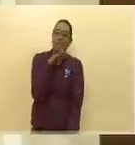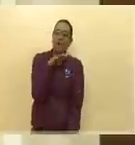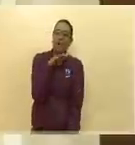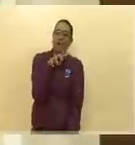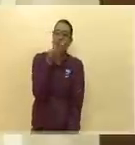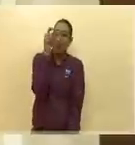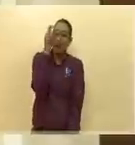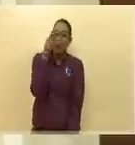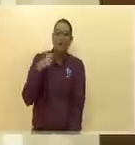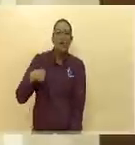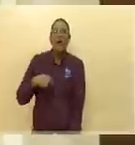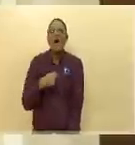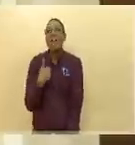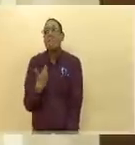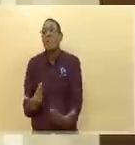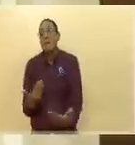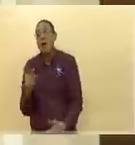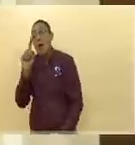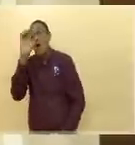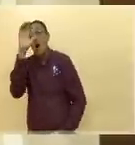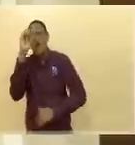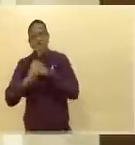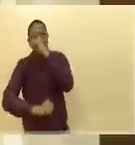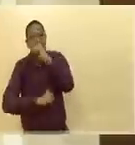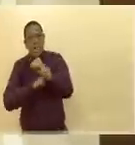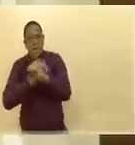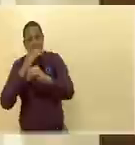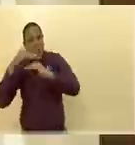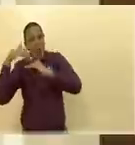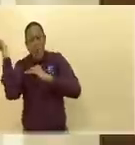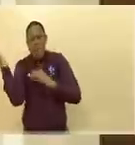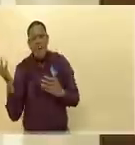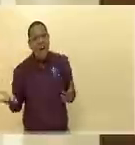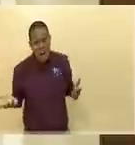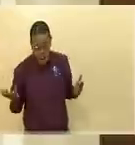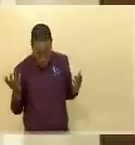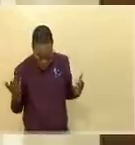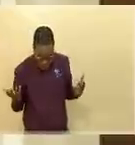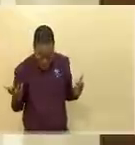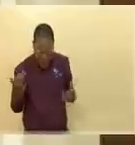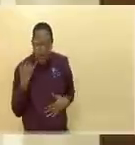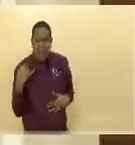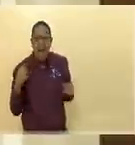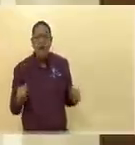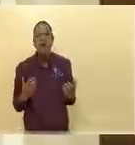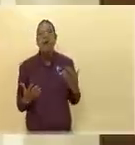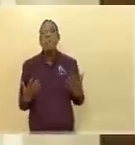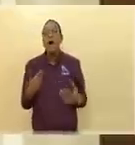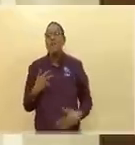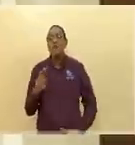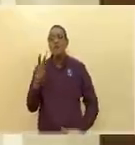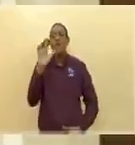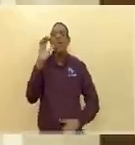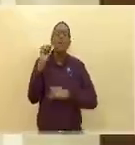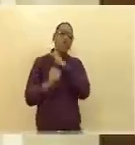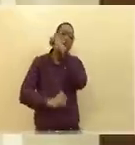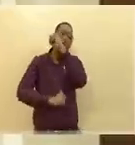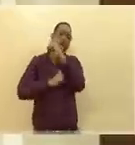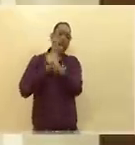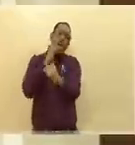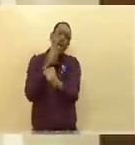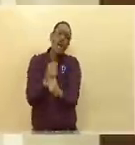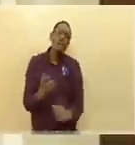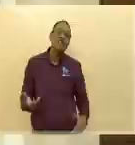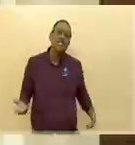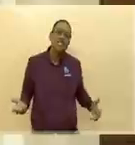would have had maybe 100 years or more. In fact, we probably have about 200 years